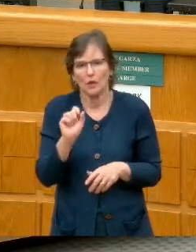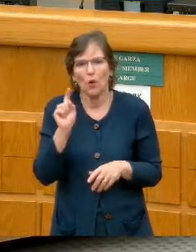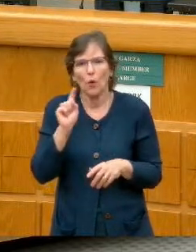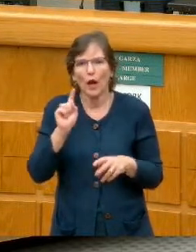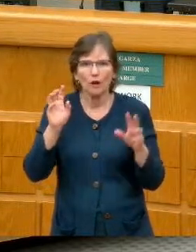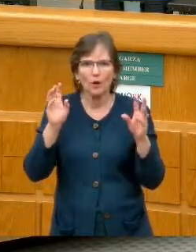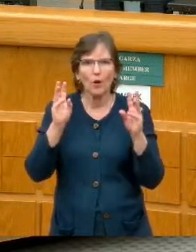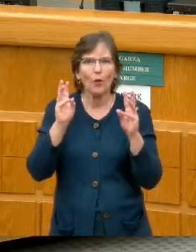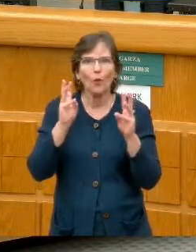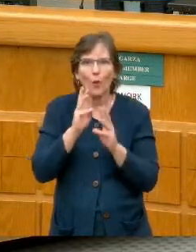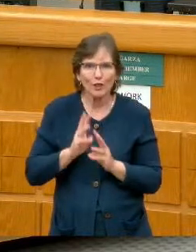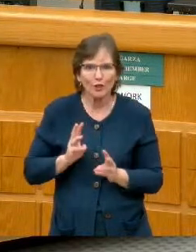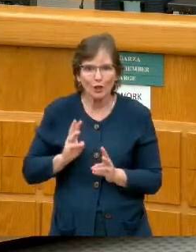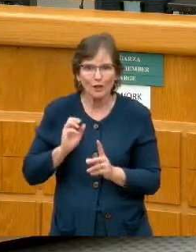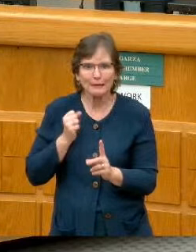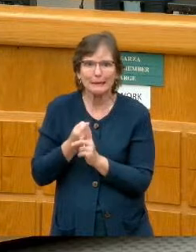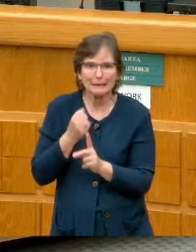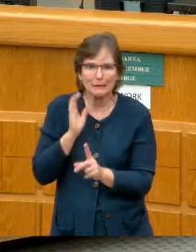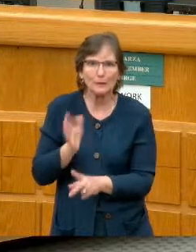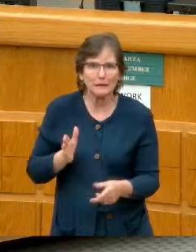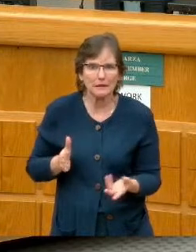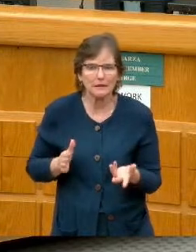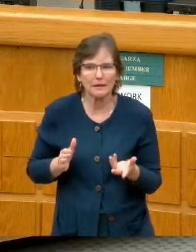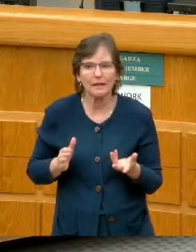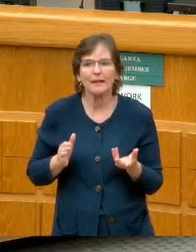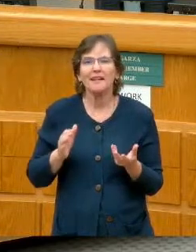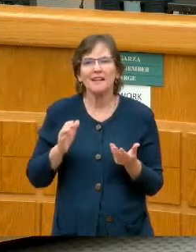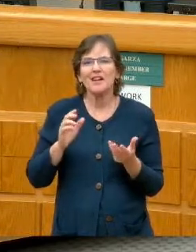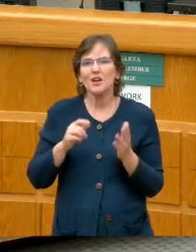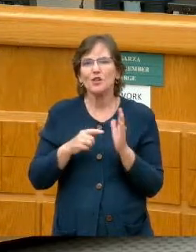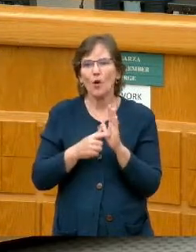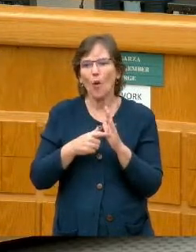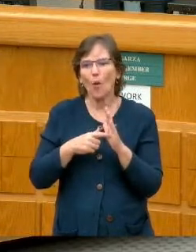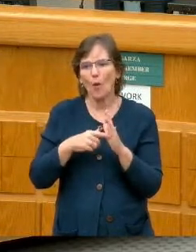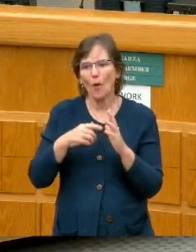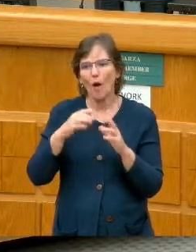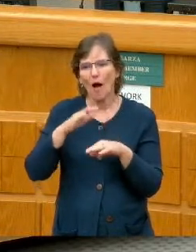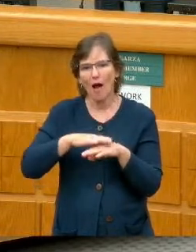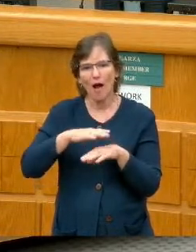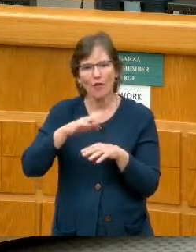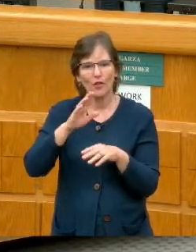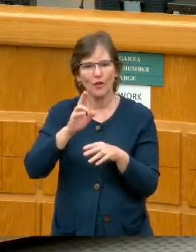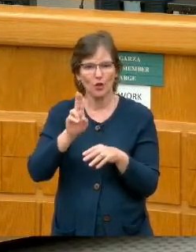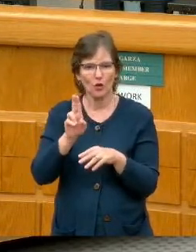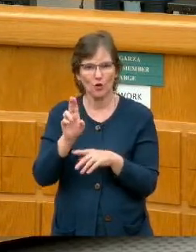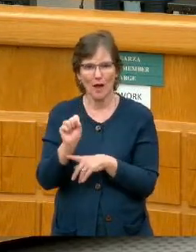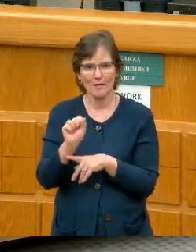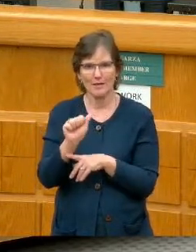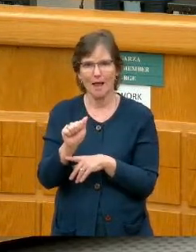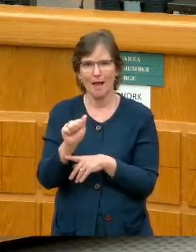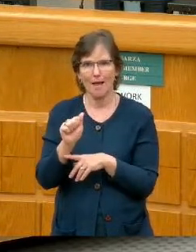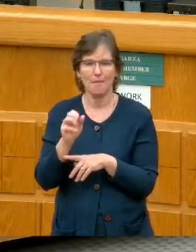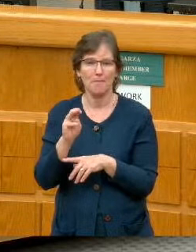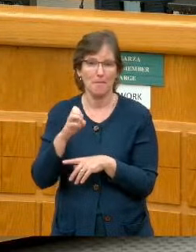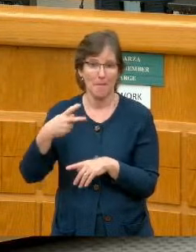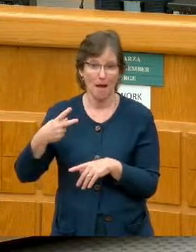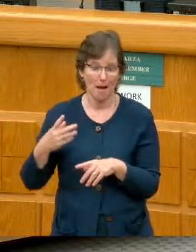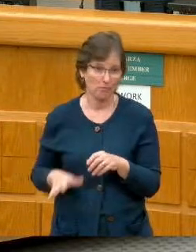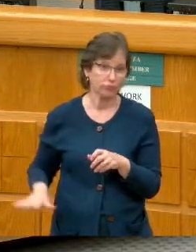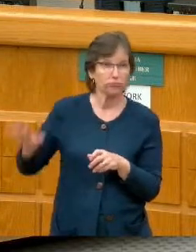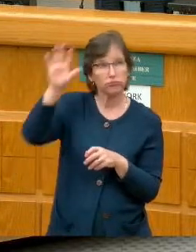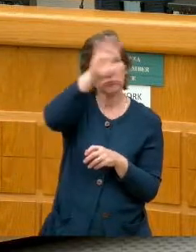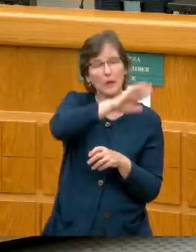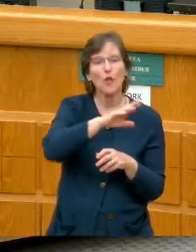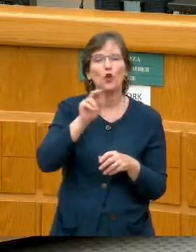pattern too on the national news, where they'll show the northernmost states are the ones where the cases are rising the most right now. For us in